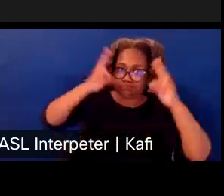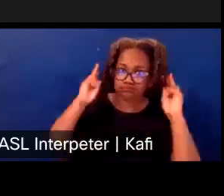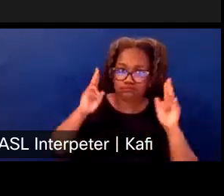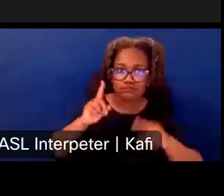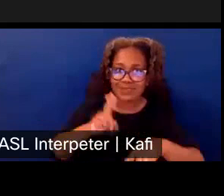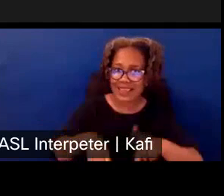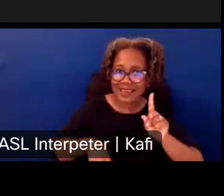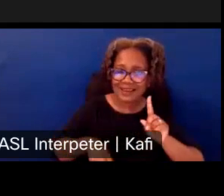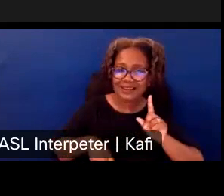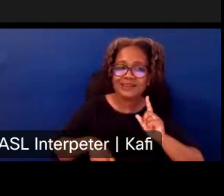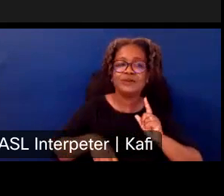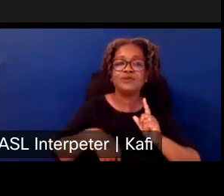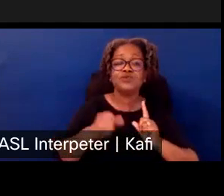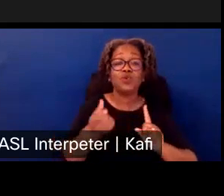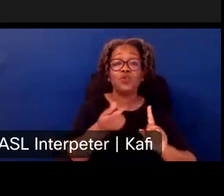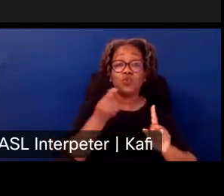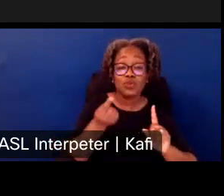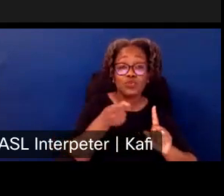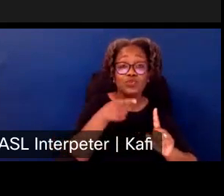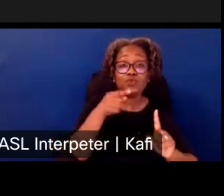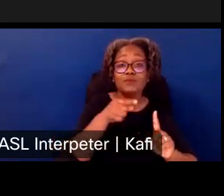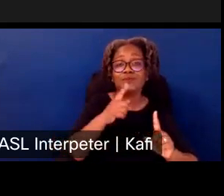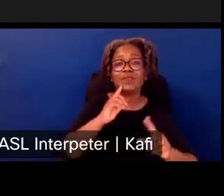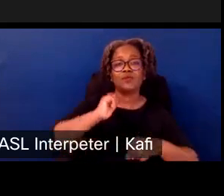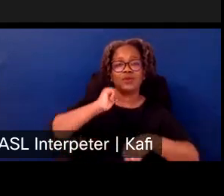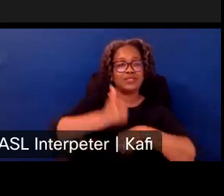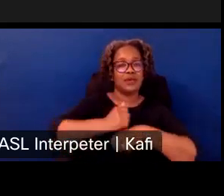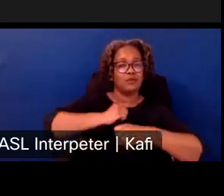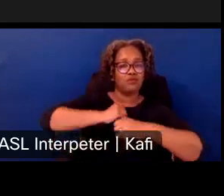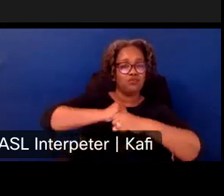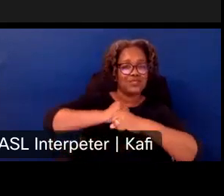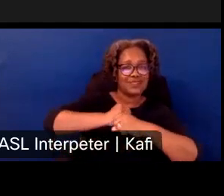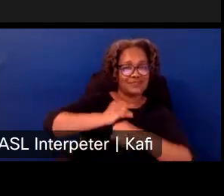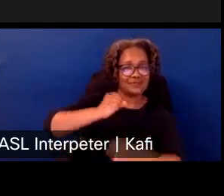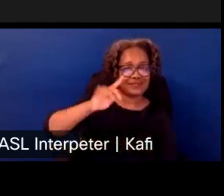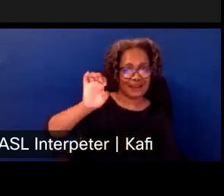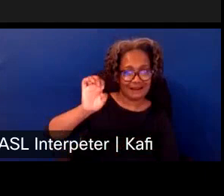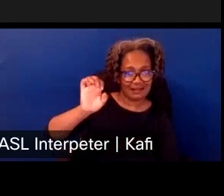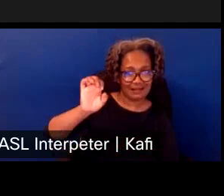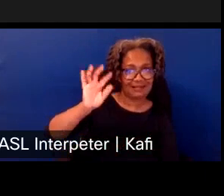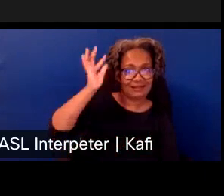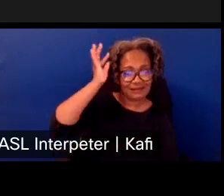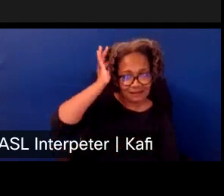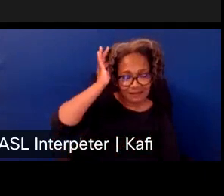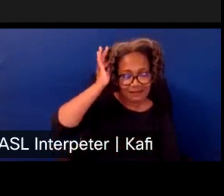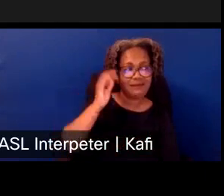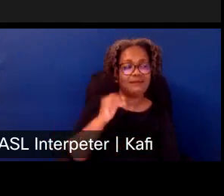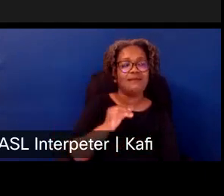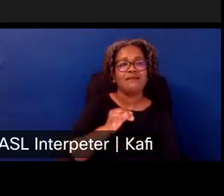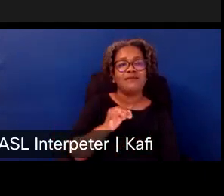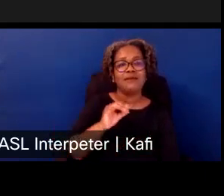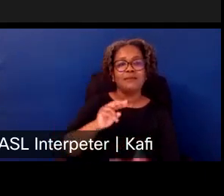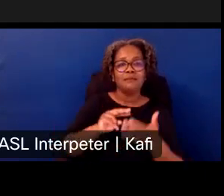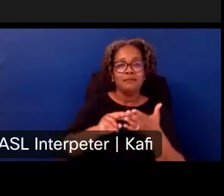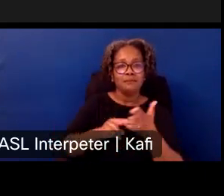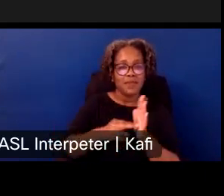so, quote unquote, protective styling came about, which meant that you do the